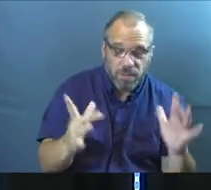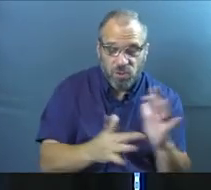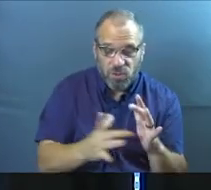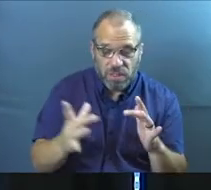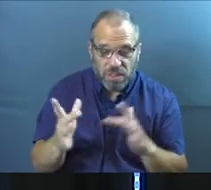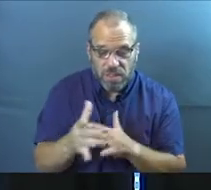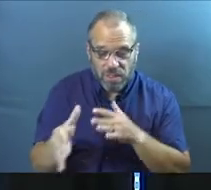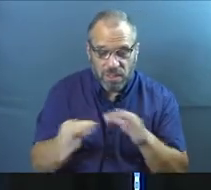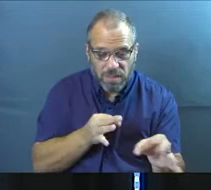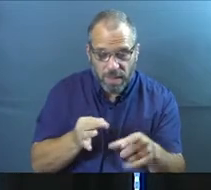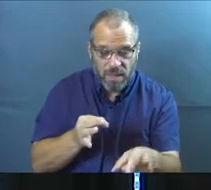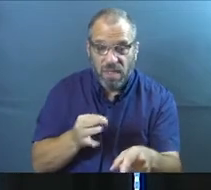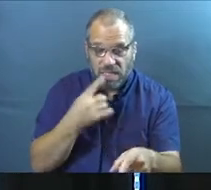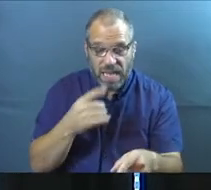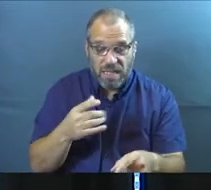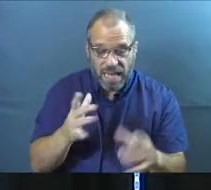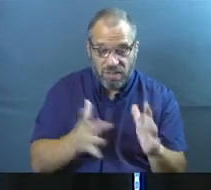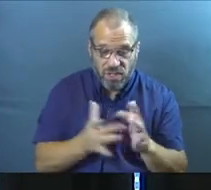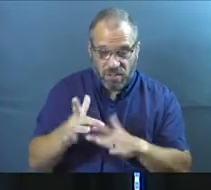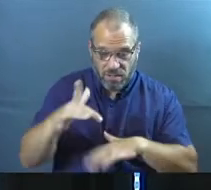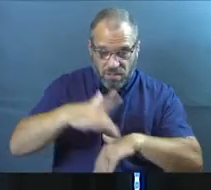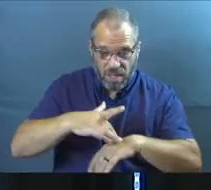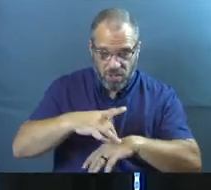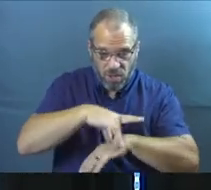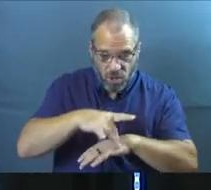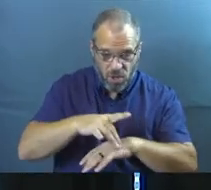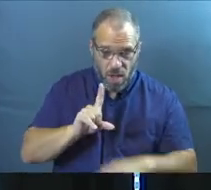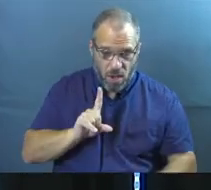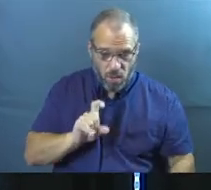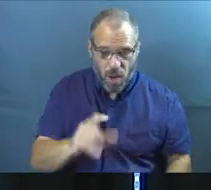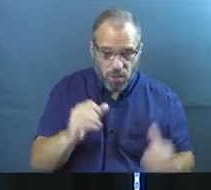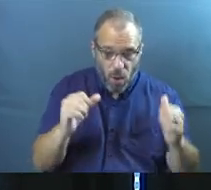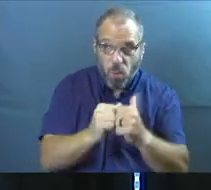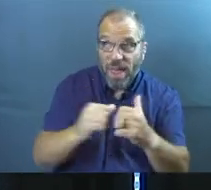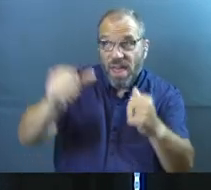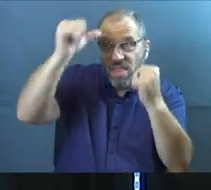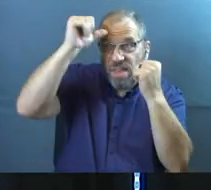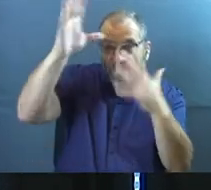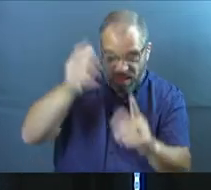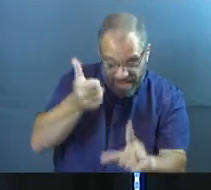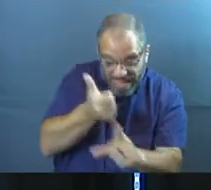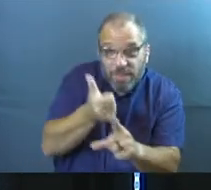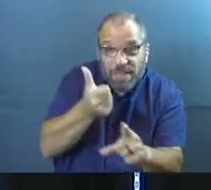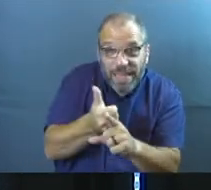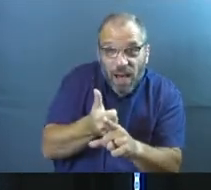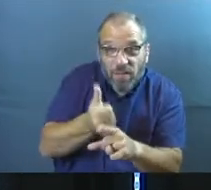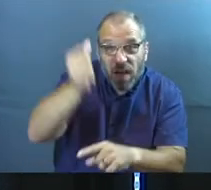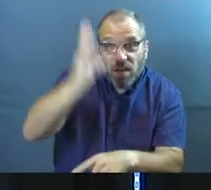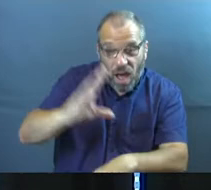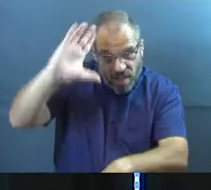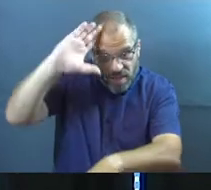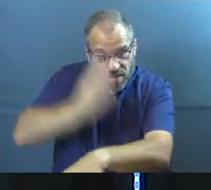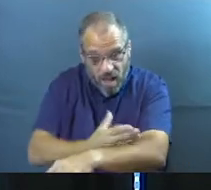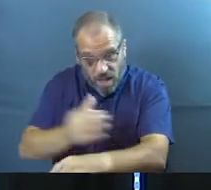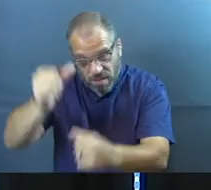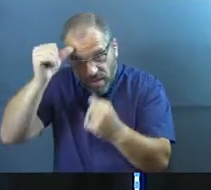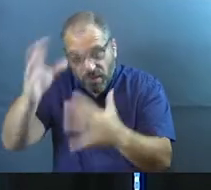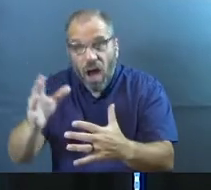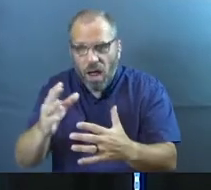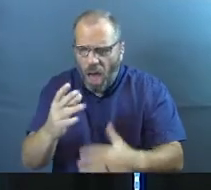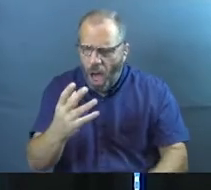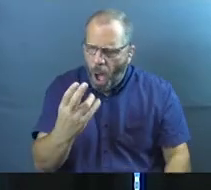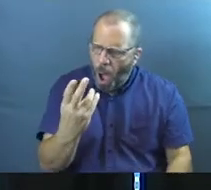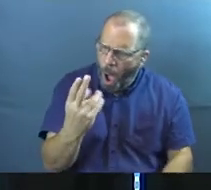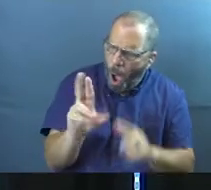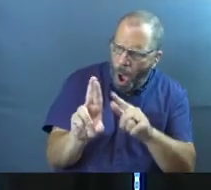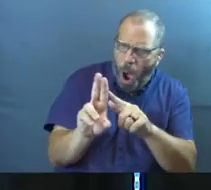Jesus even explained that as he walked the earth, that he walked so closely with the Father himself. God the Son, God the Father. They walked